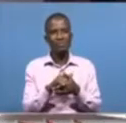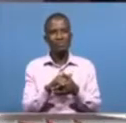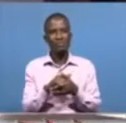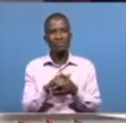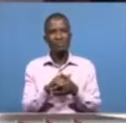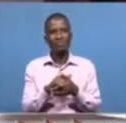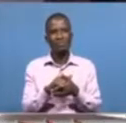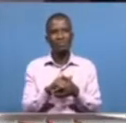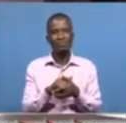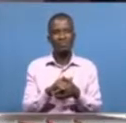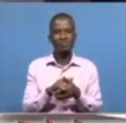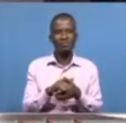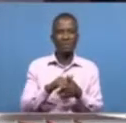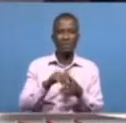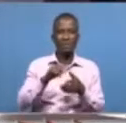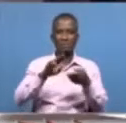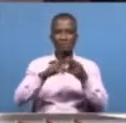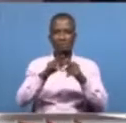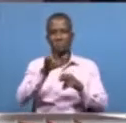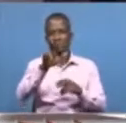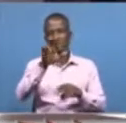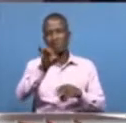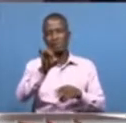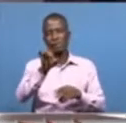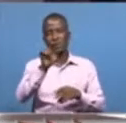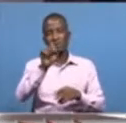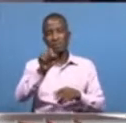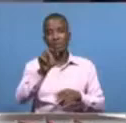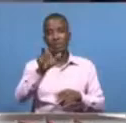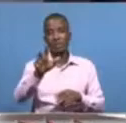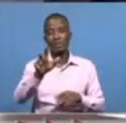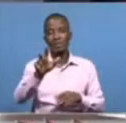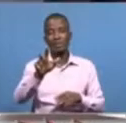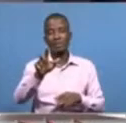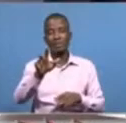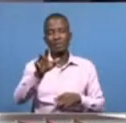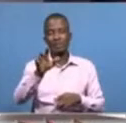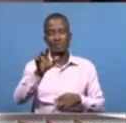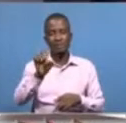Order 38, Rule 3E, 5